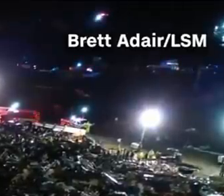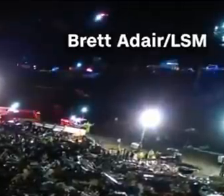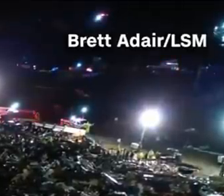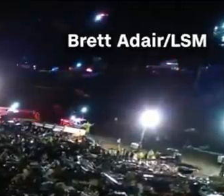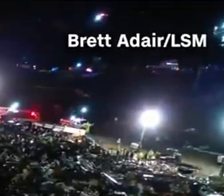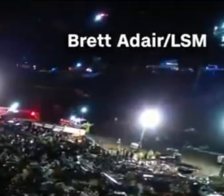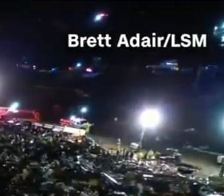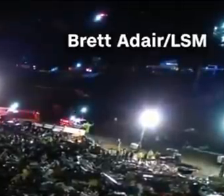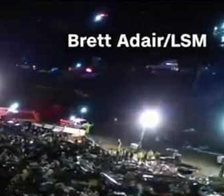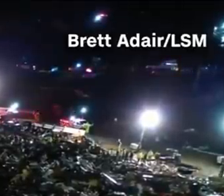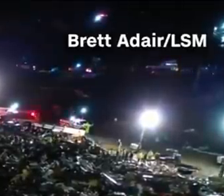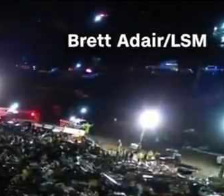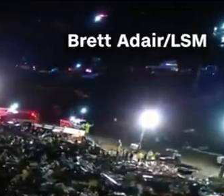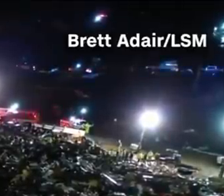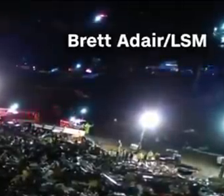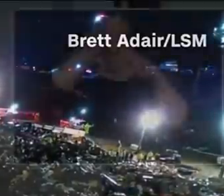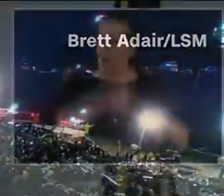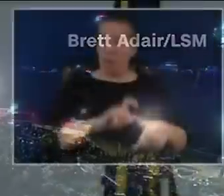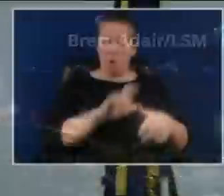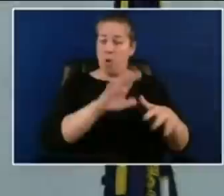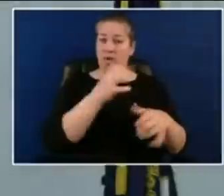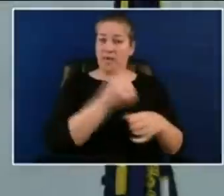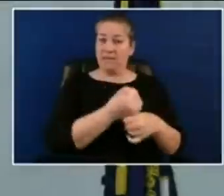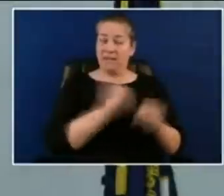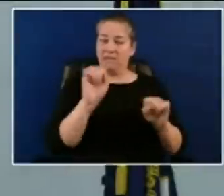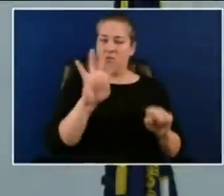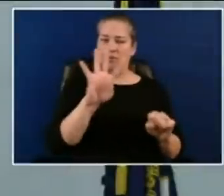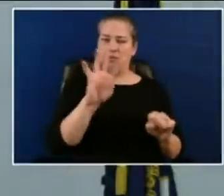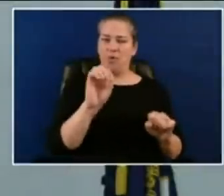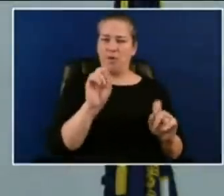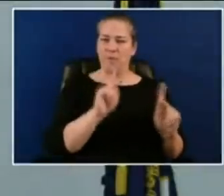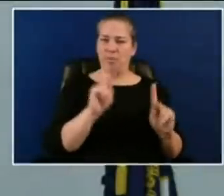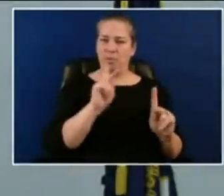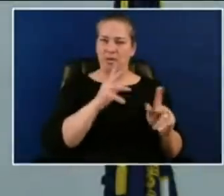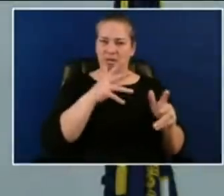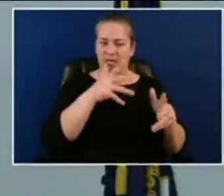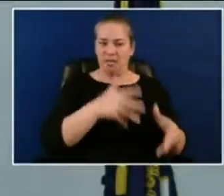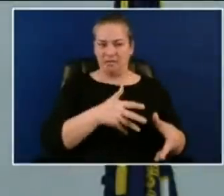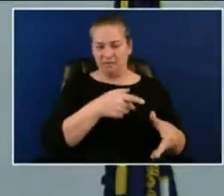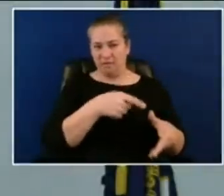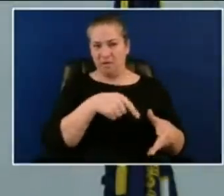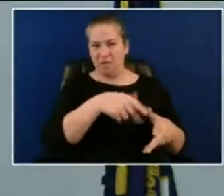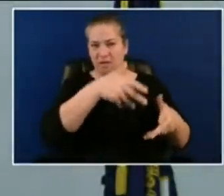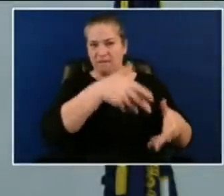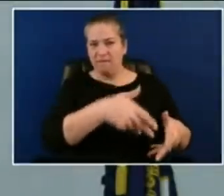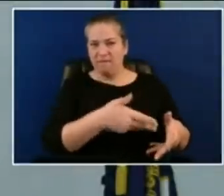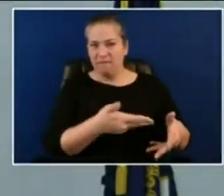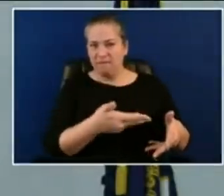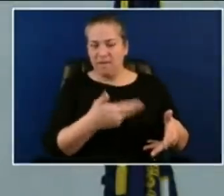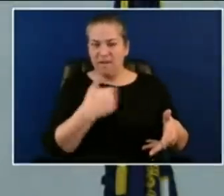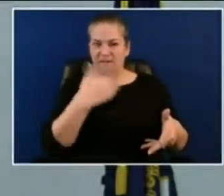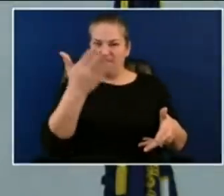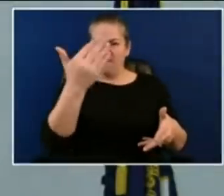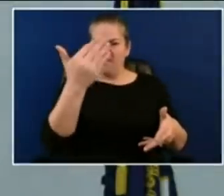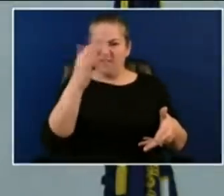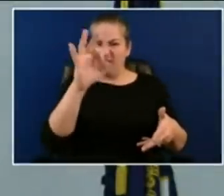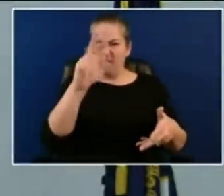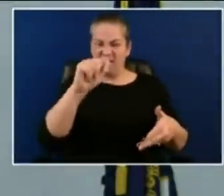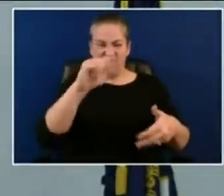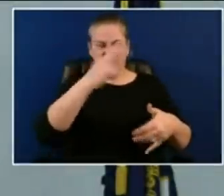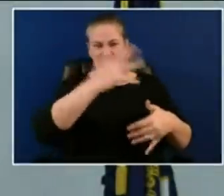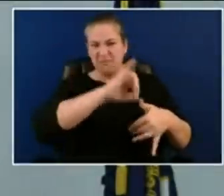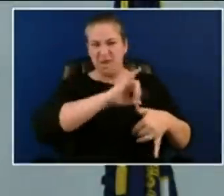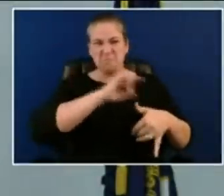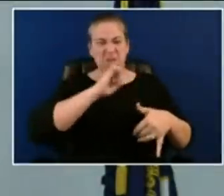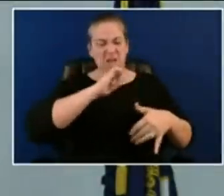are still unaccounted for. There's at least 15 feet of metal with cars on top